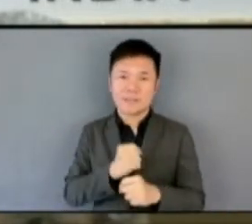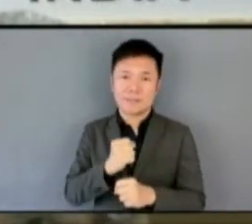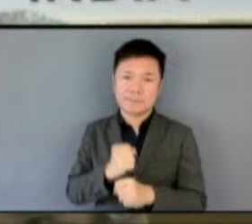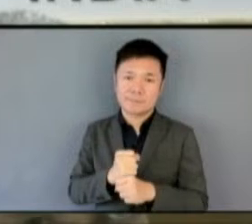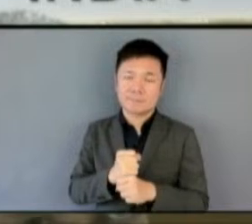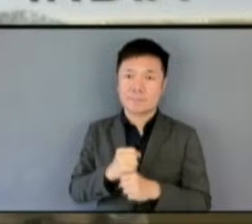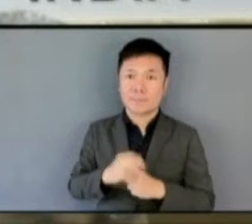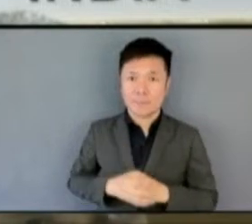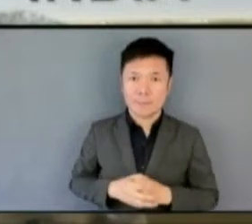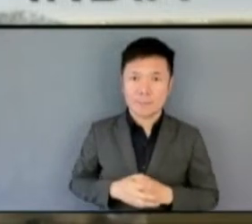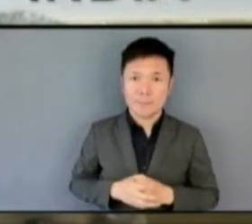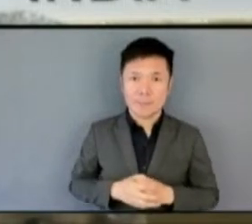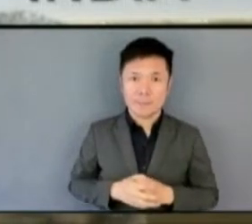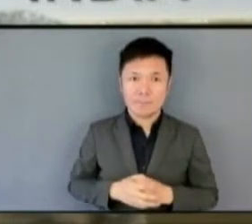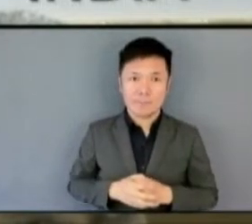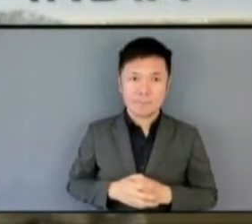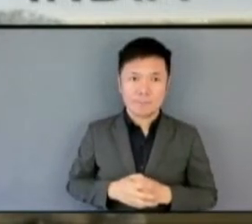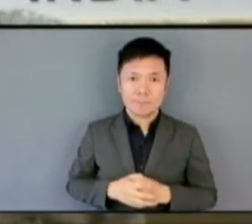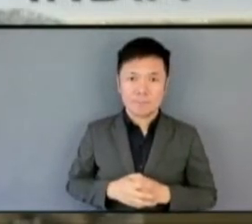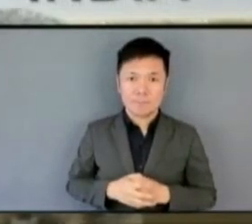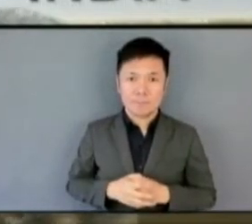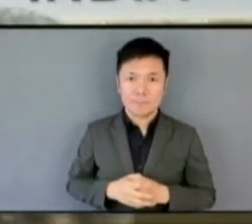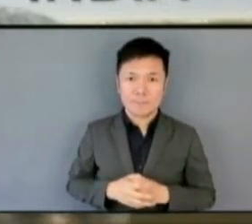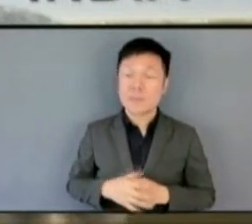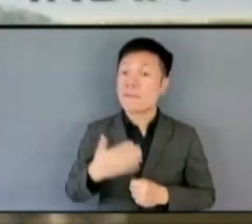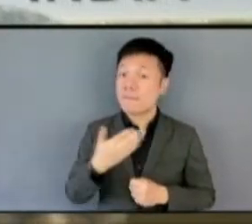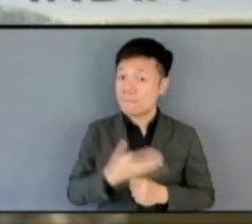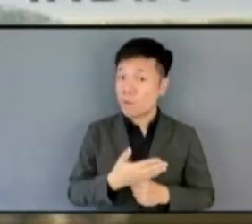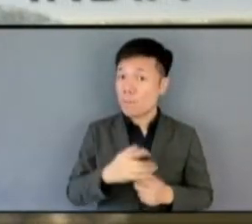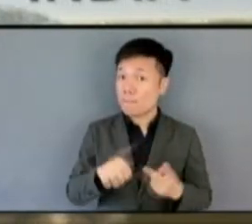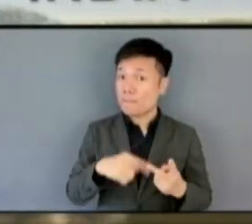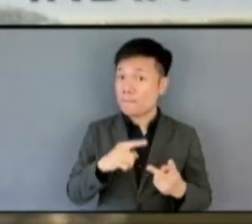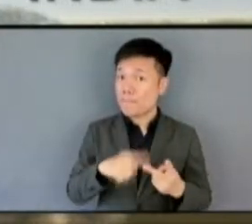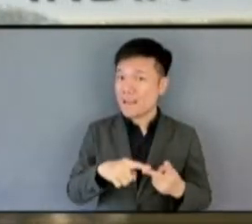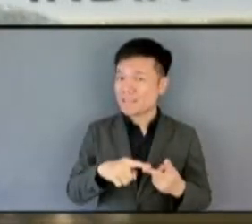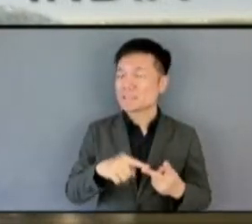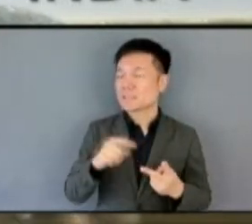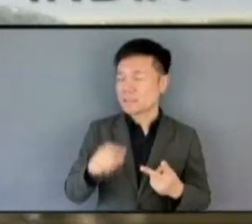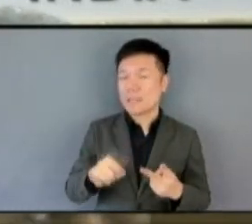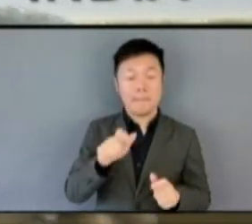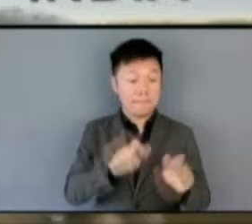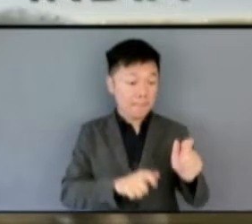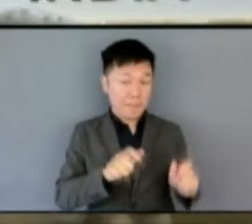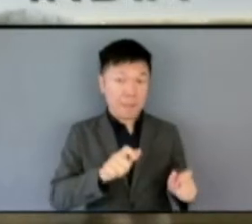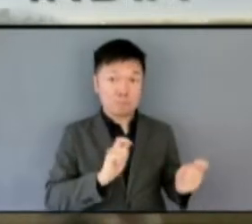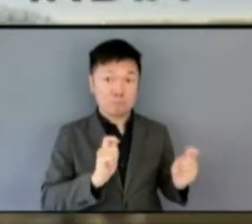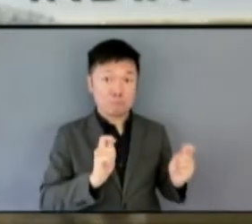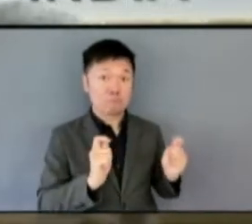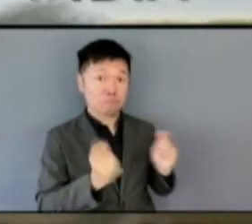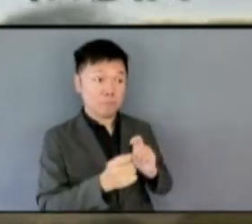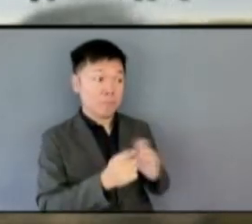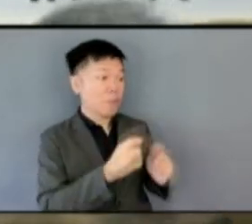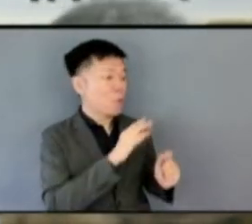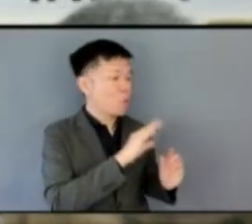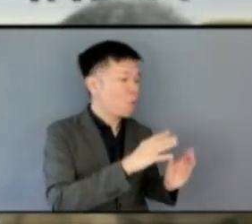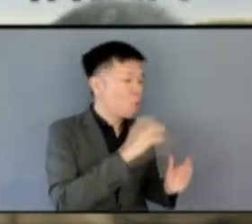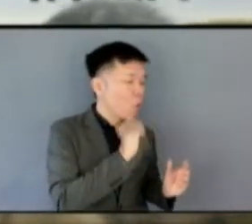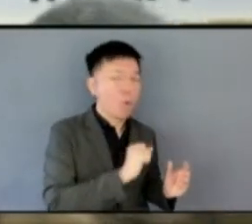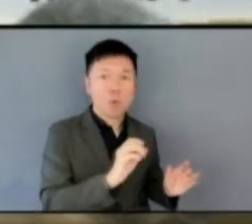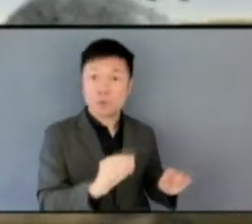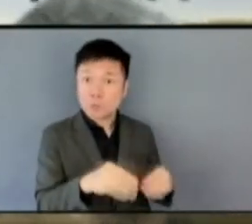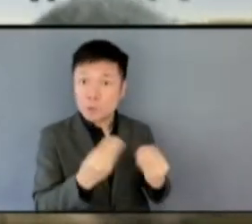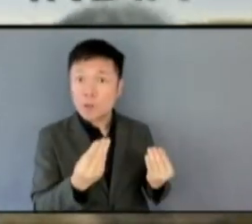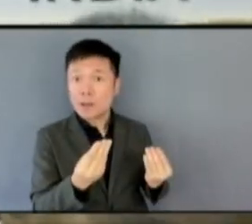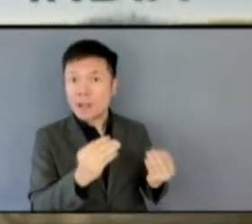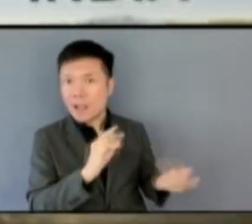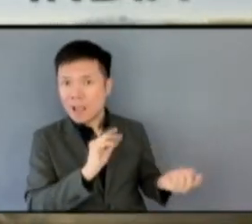follows the ongoing demographic transition, while the population of the children speeds related